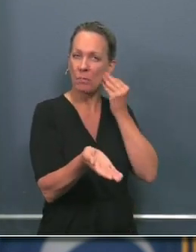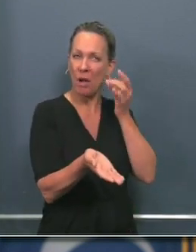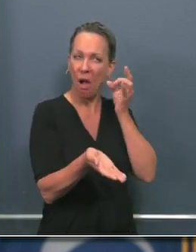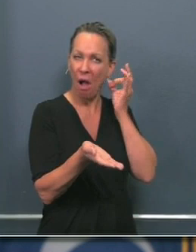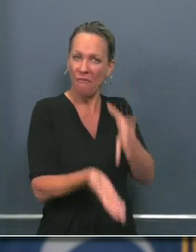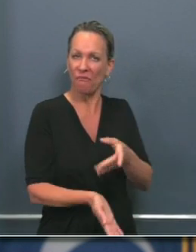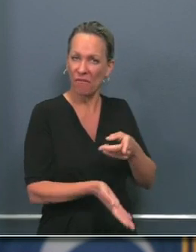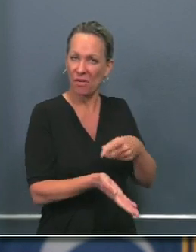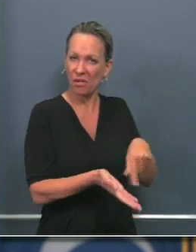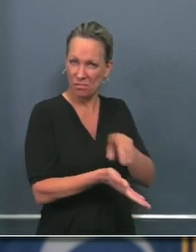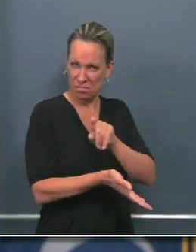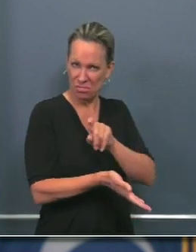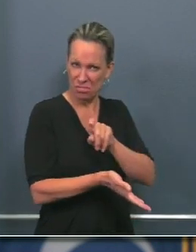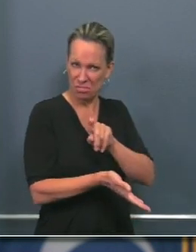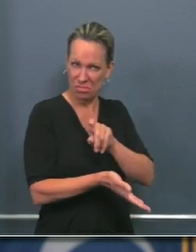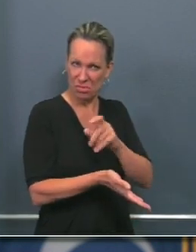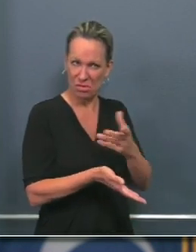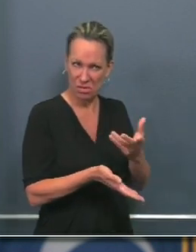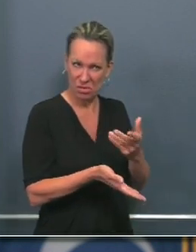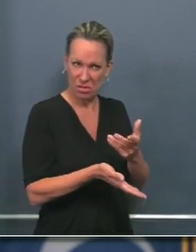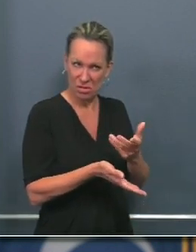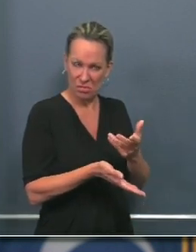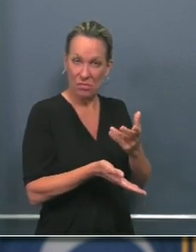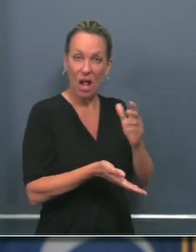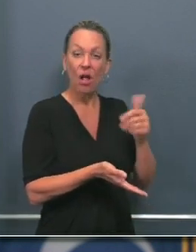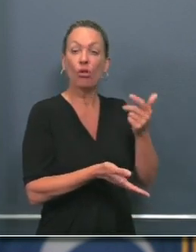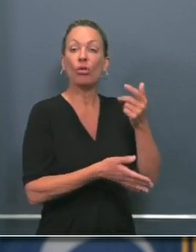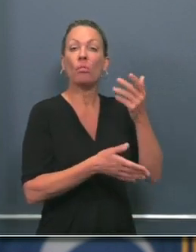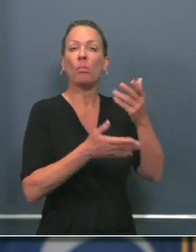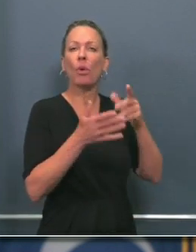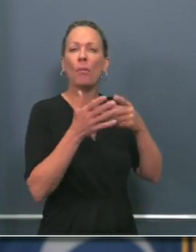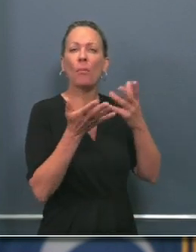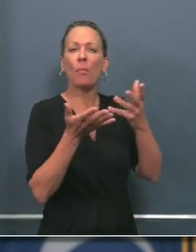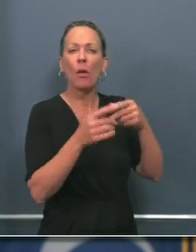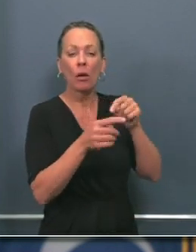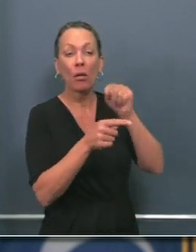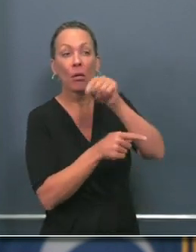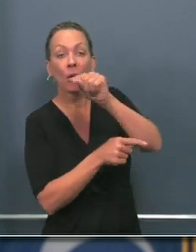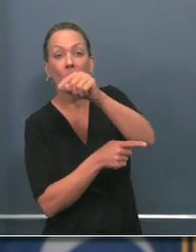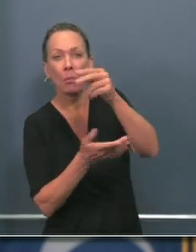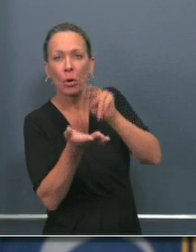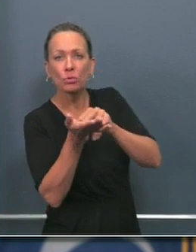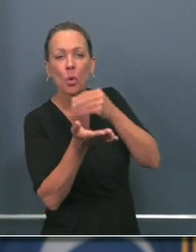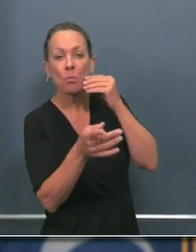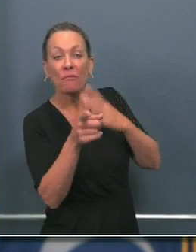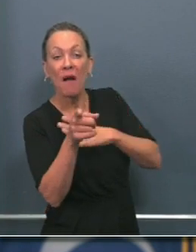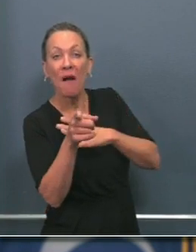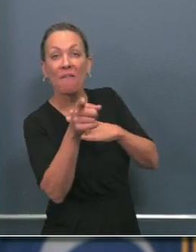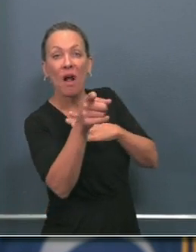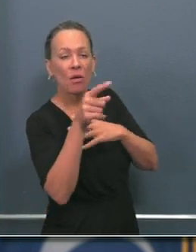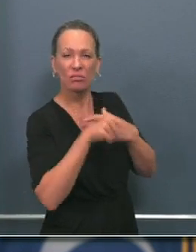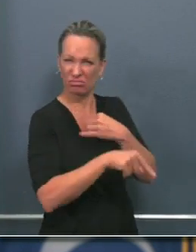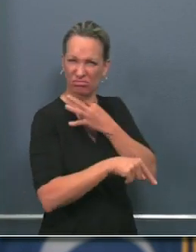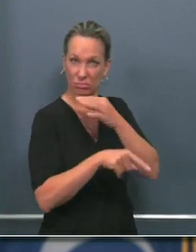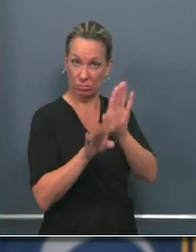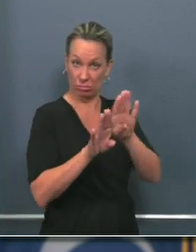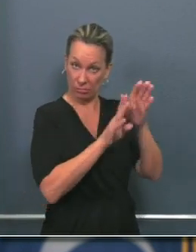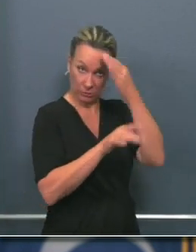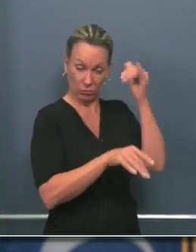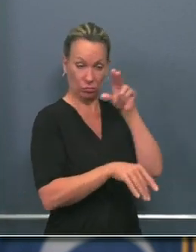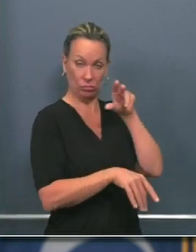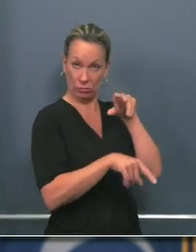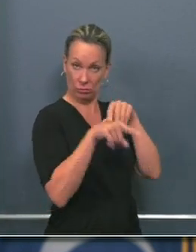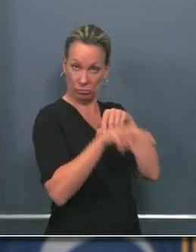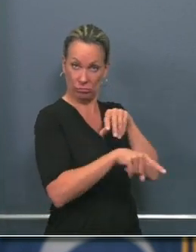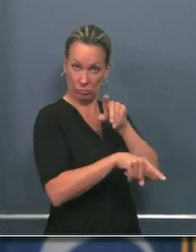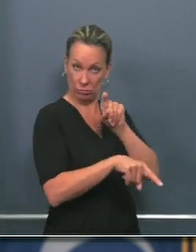will, the entertainment industry, I'm curious, what's the holdup in terms of releasing those guidelines? If you tell us a little bit more about